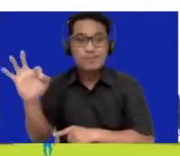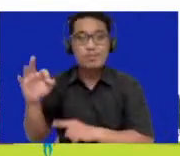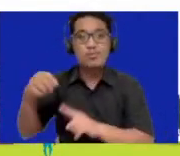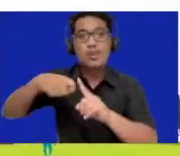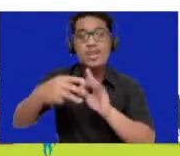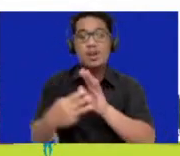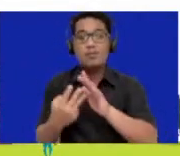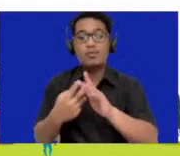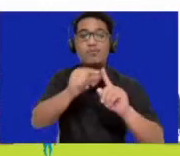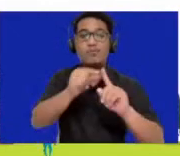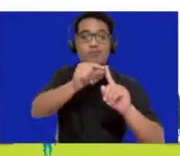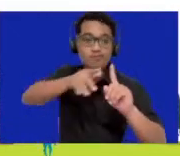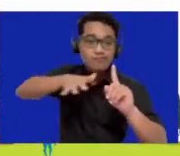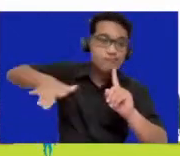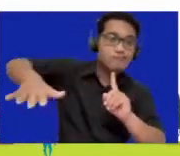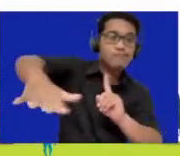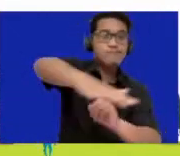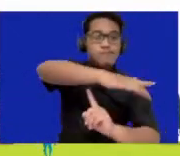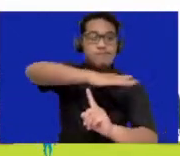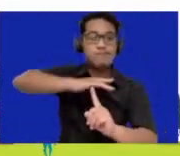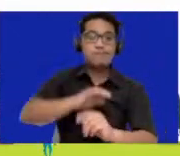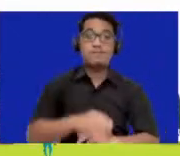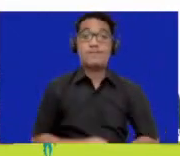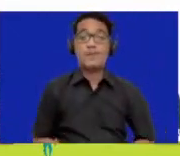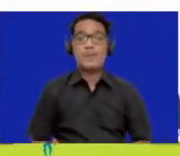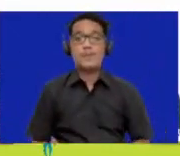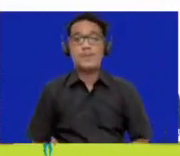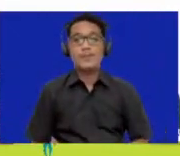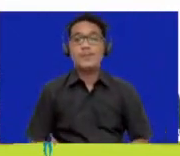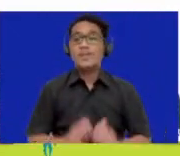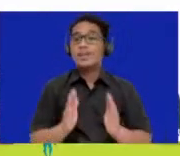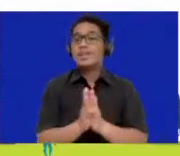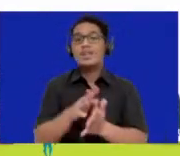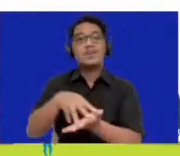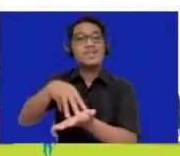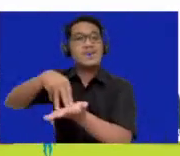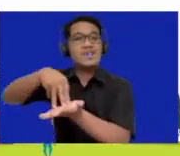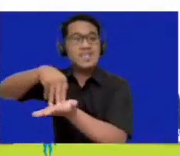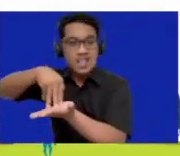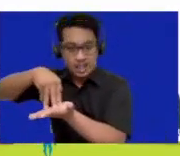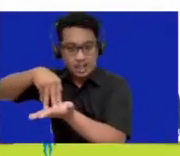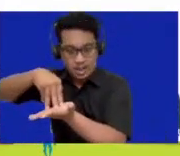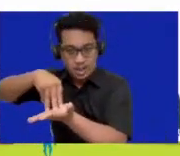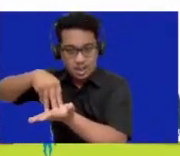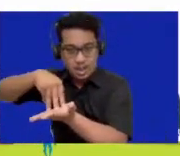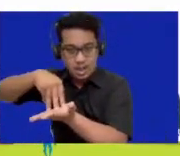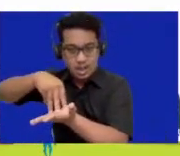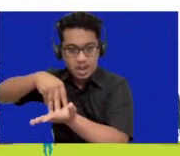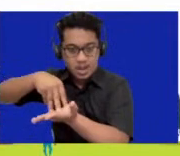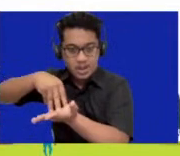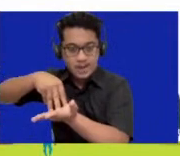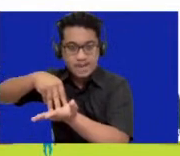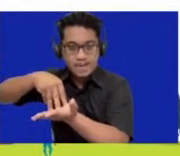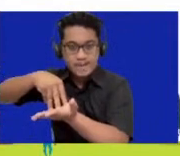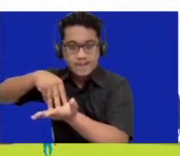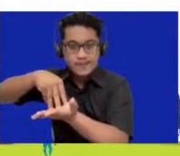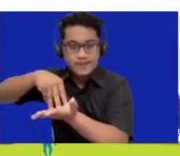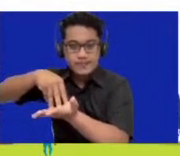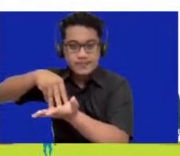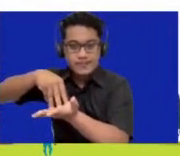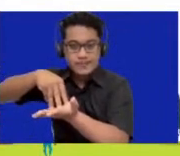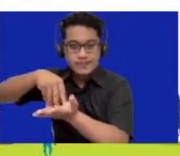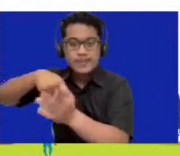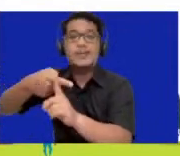density. The vulnerability of a large section of poor and socially disadvantaged groups of people